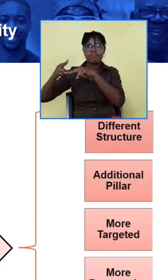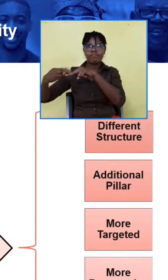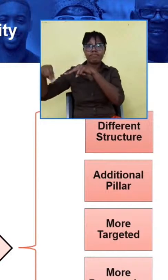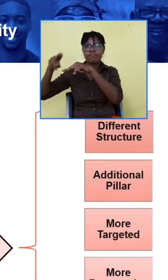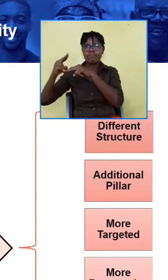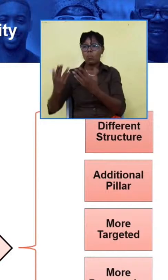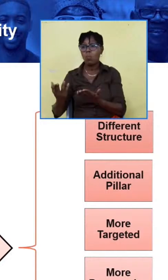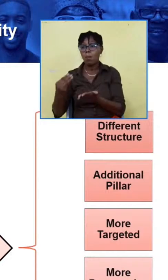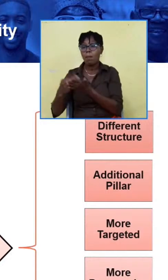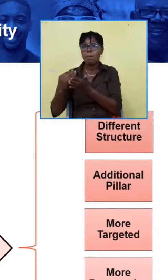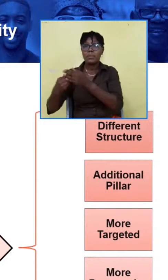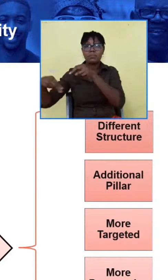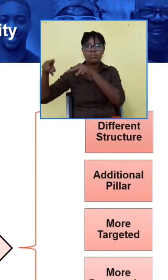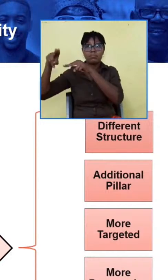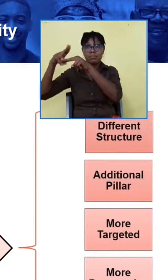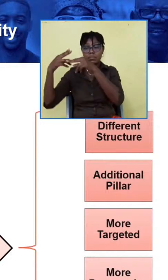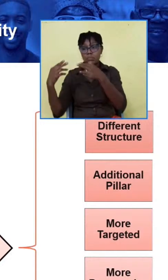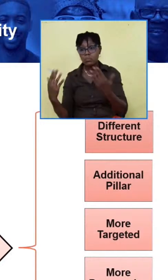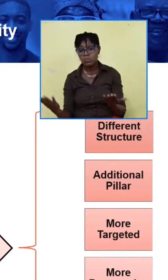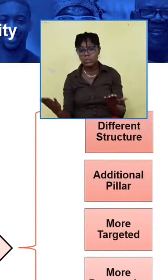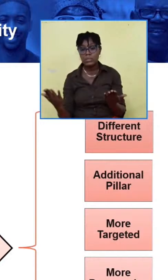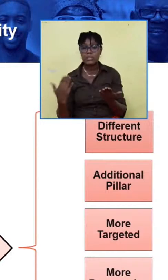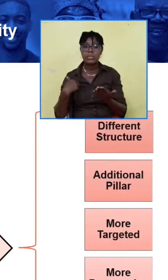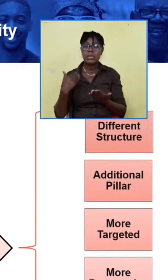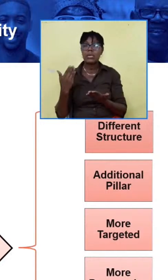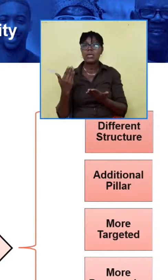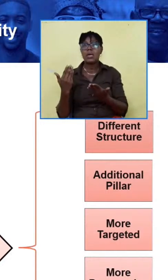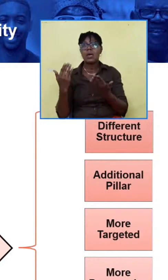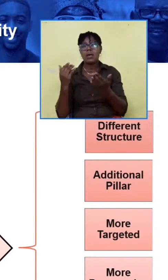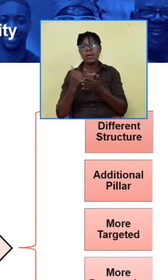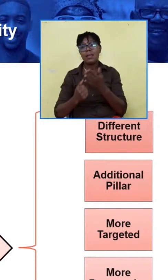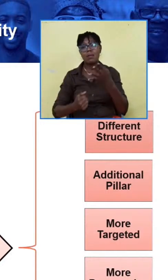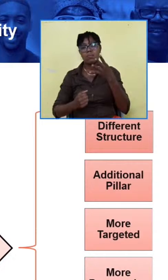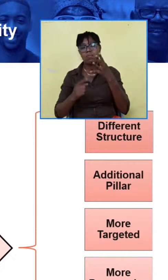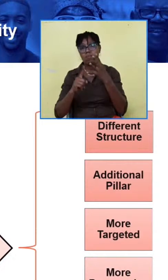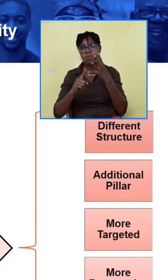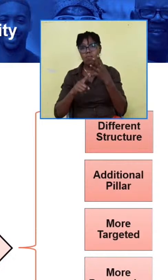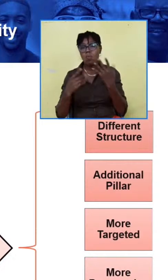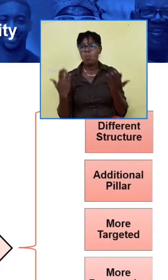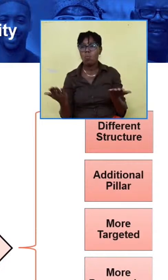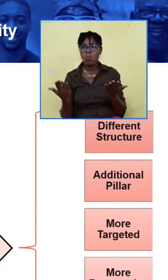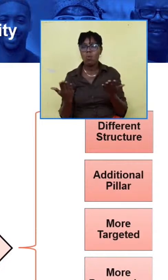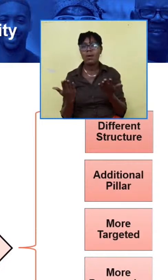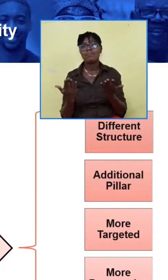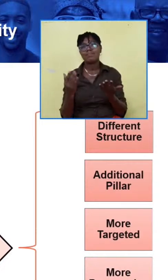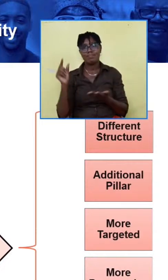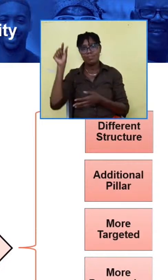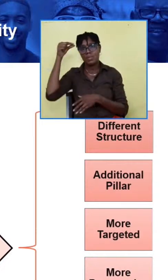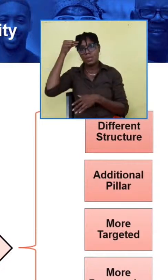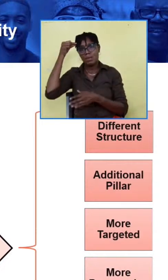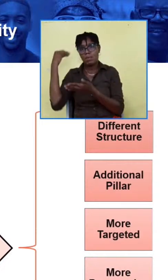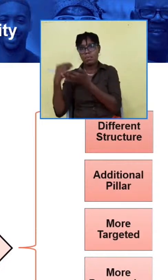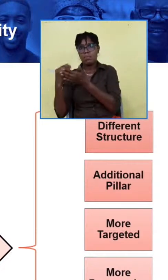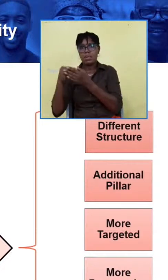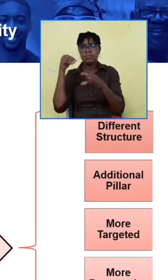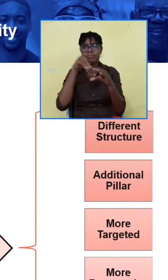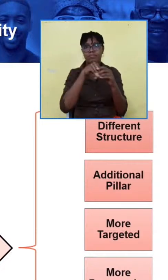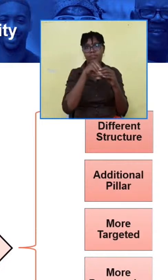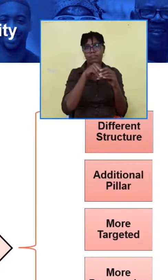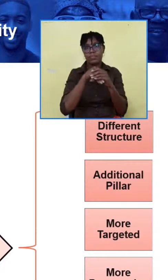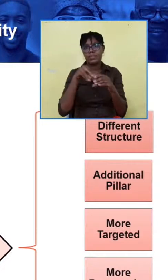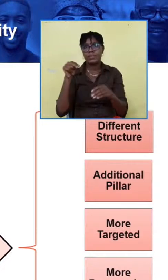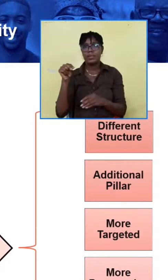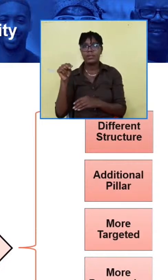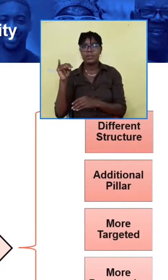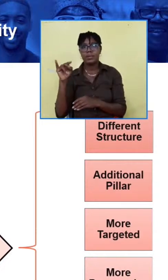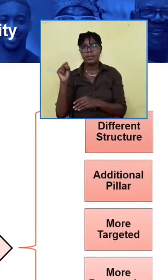higher wages. That would create more income. And the fourth option would be injections from government. But we have to